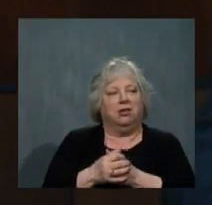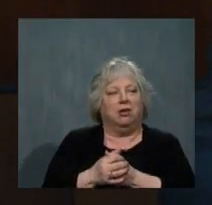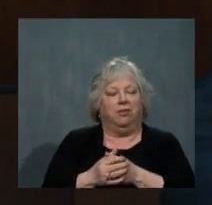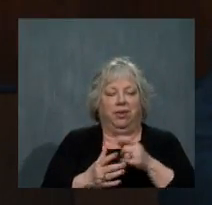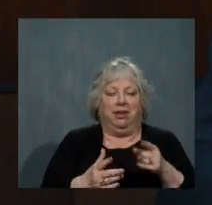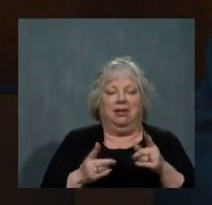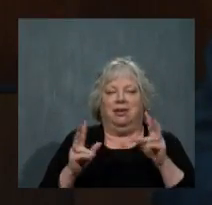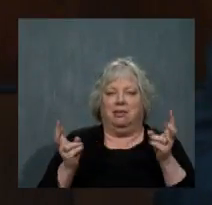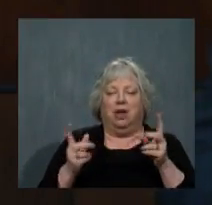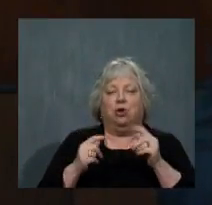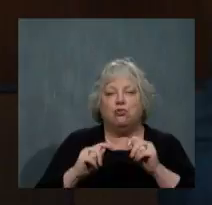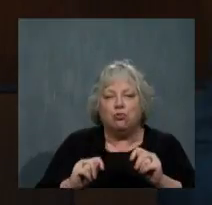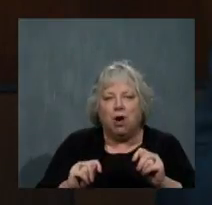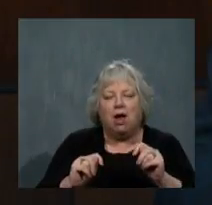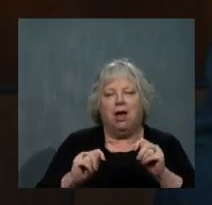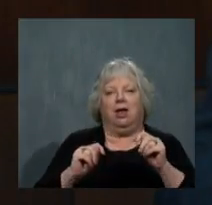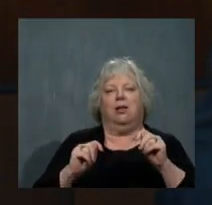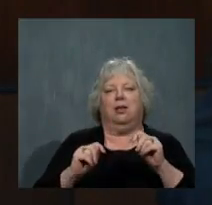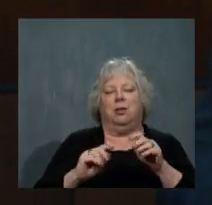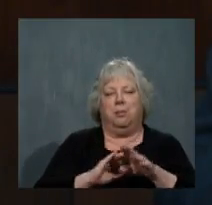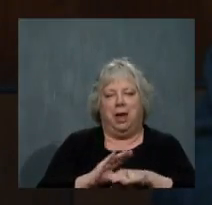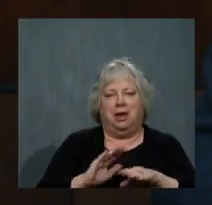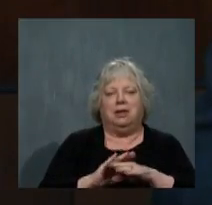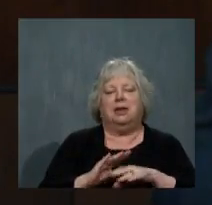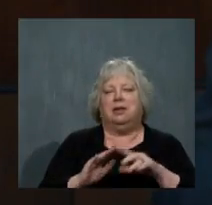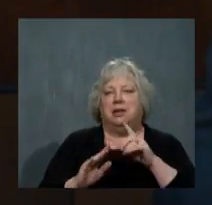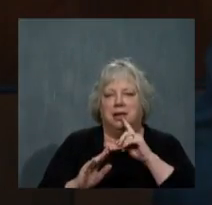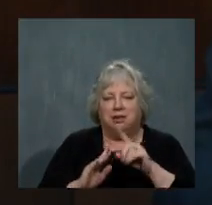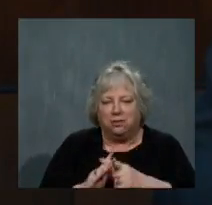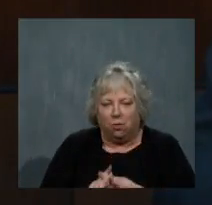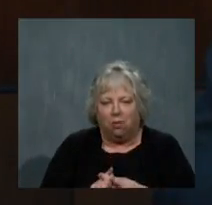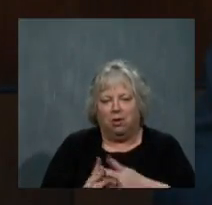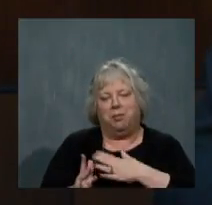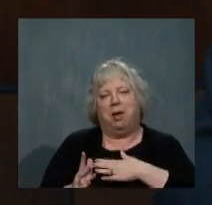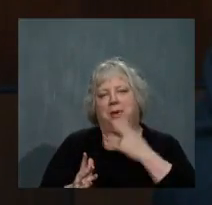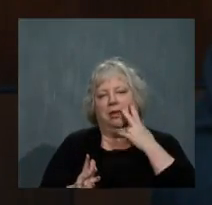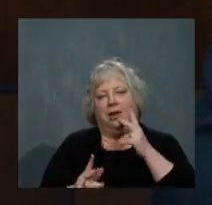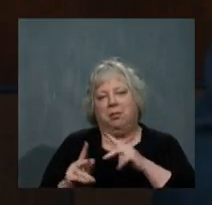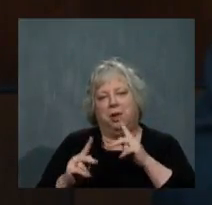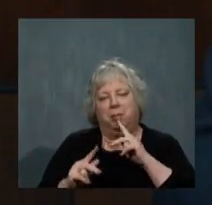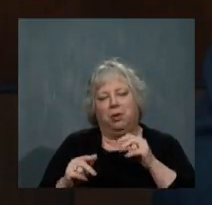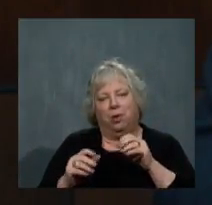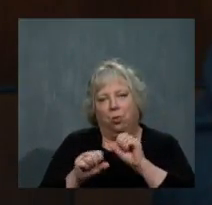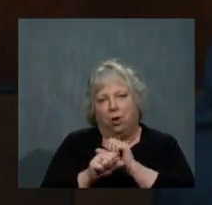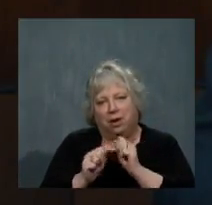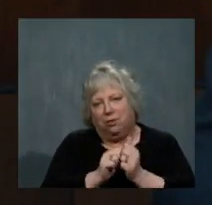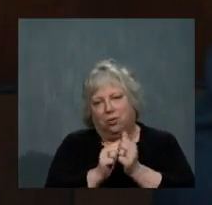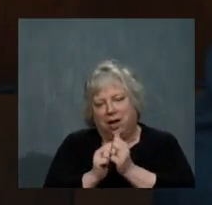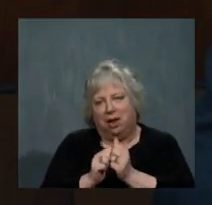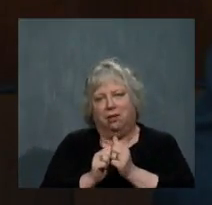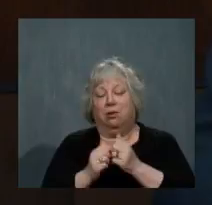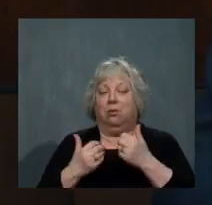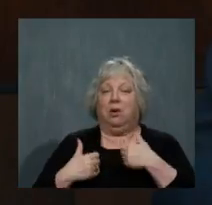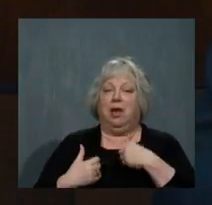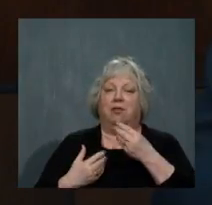this is a trial basis. It's a start. I'm glad to see people are working together. There's been homeless providers have been meeting for